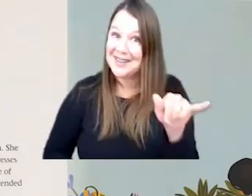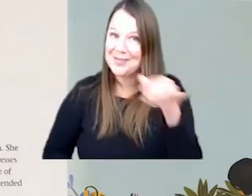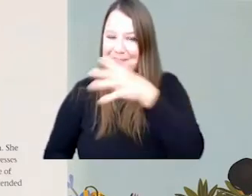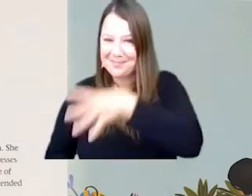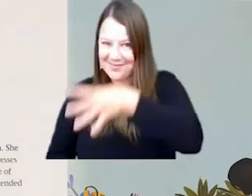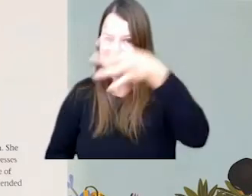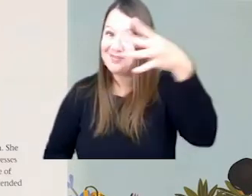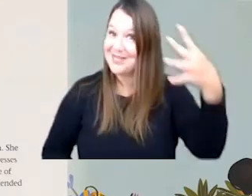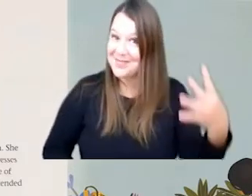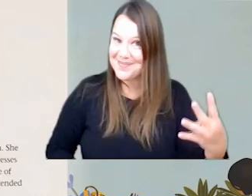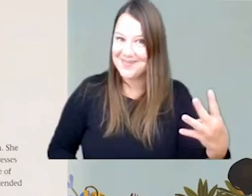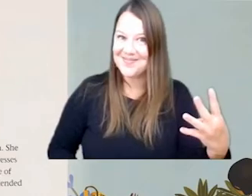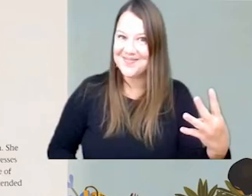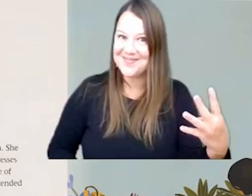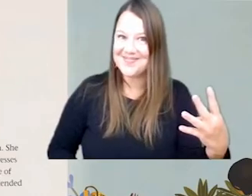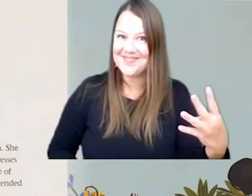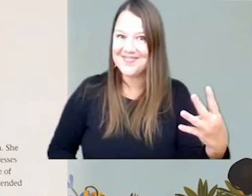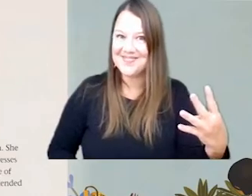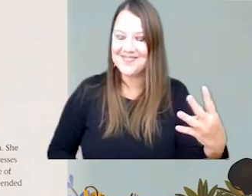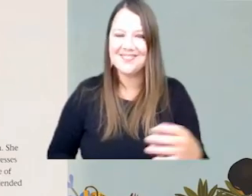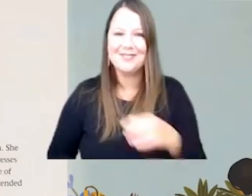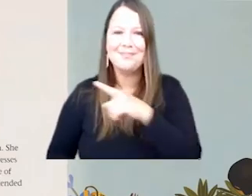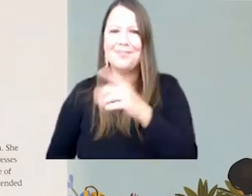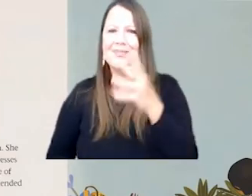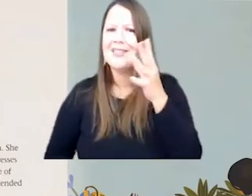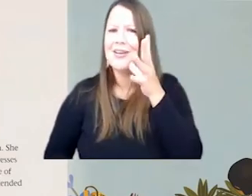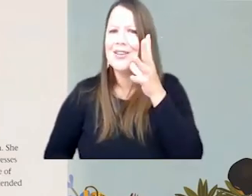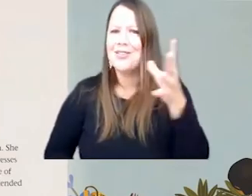It's like she dresses in rainbows.